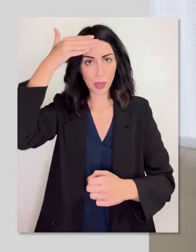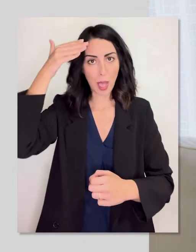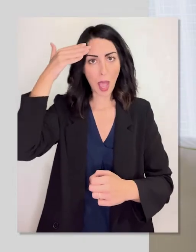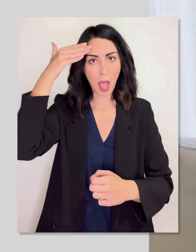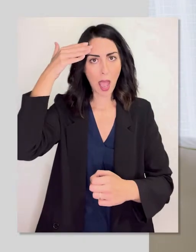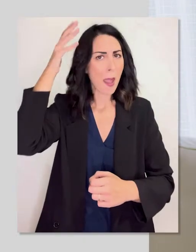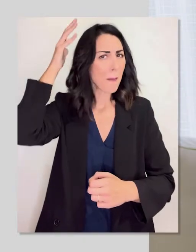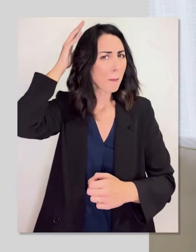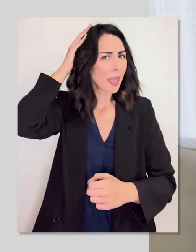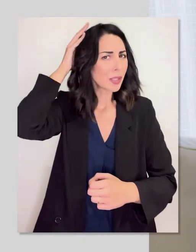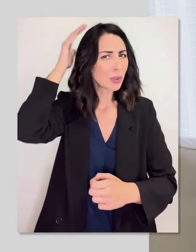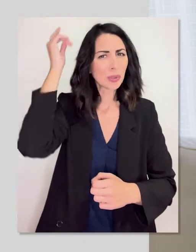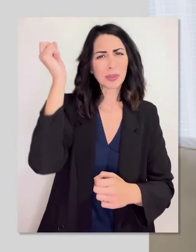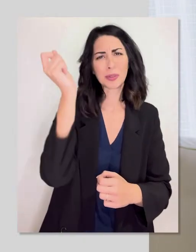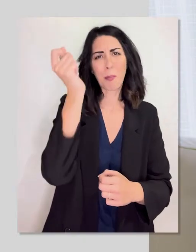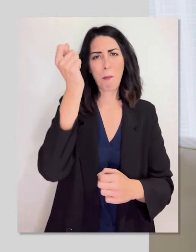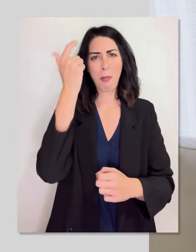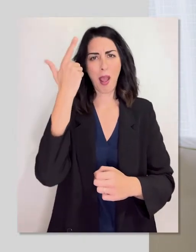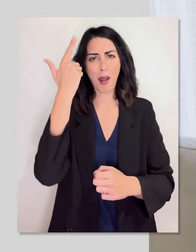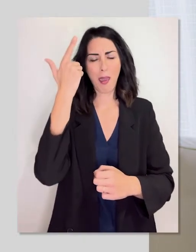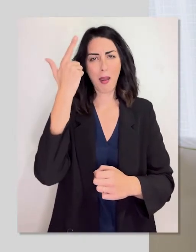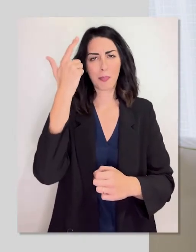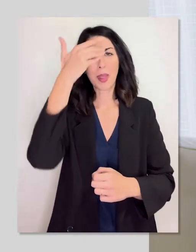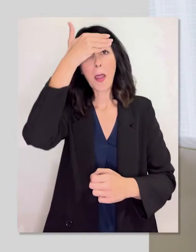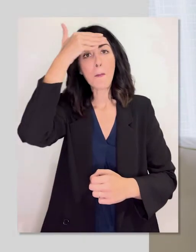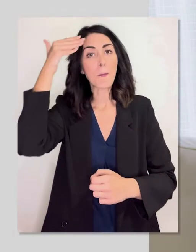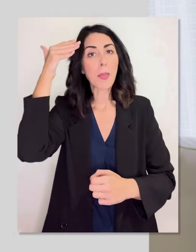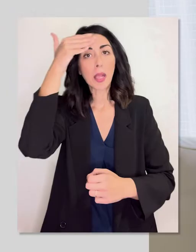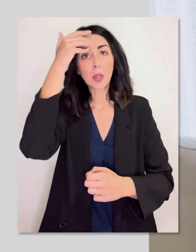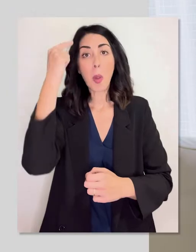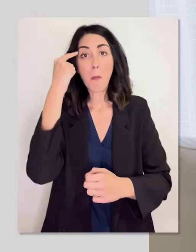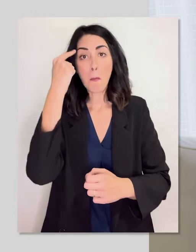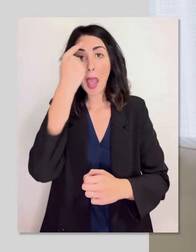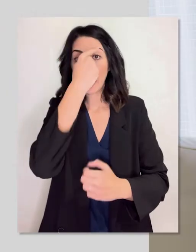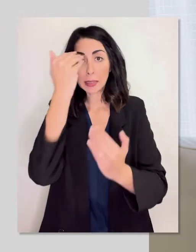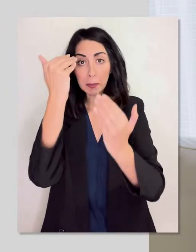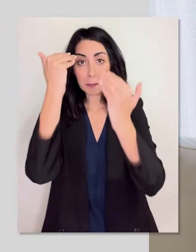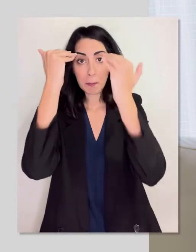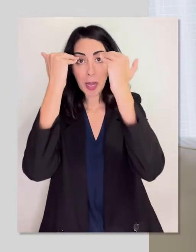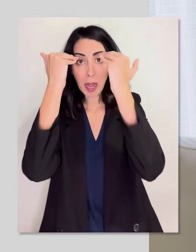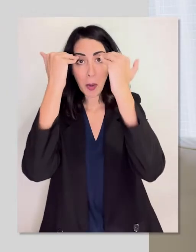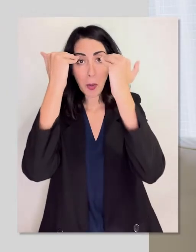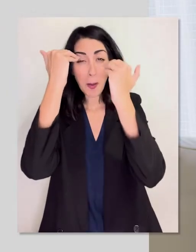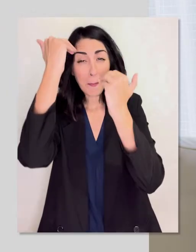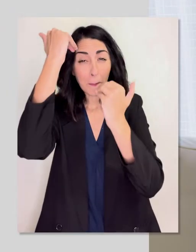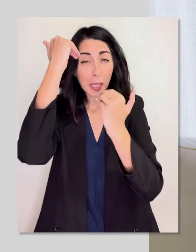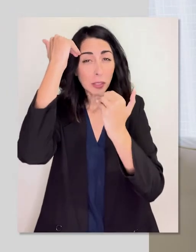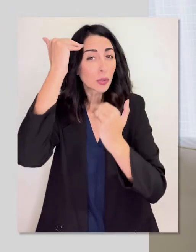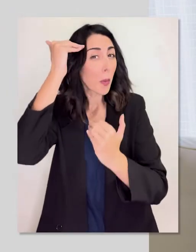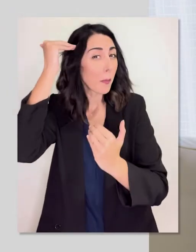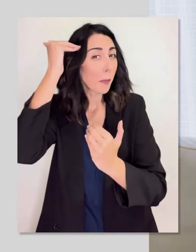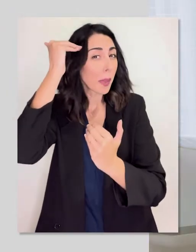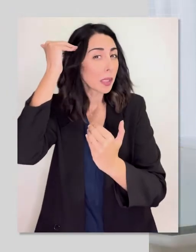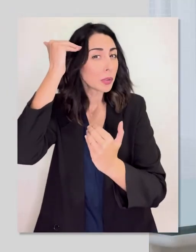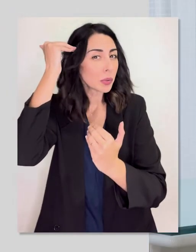of the head, so it's in the temple, or over the eye, or in the eye, or behind the eye, but it could